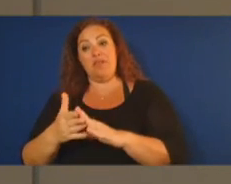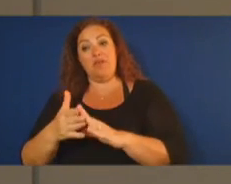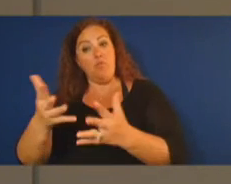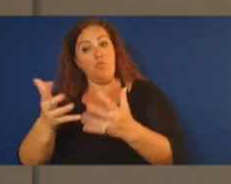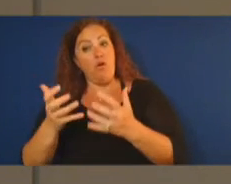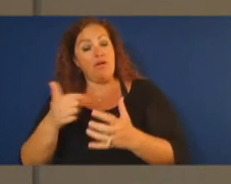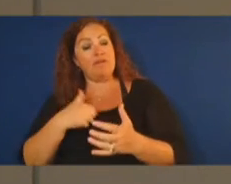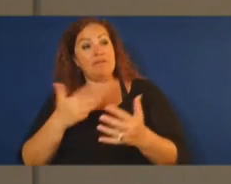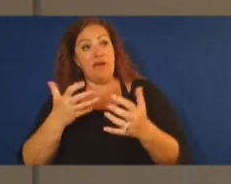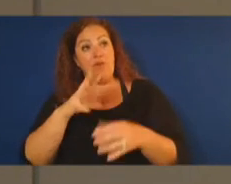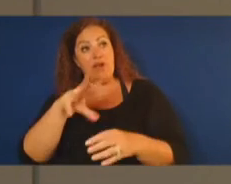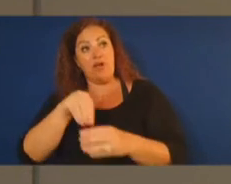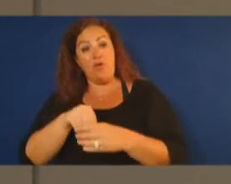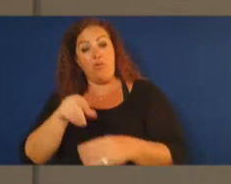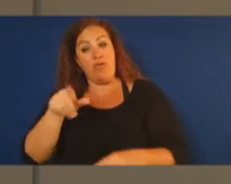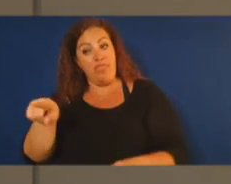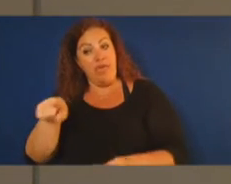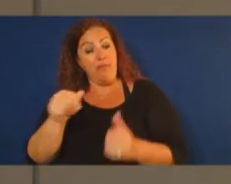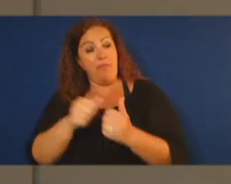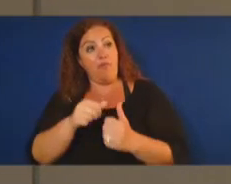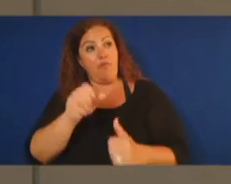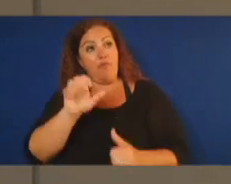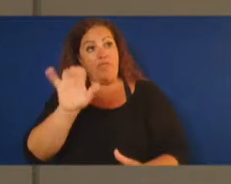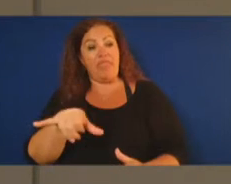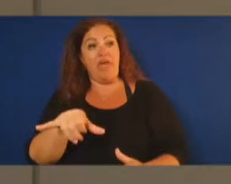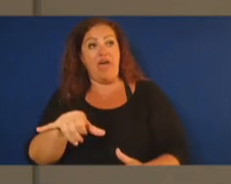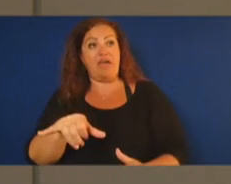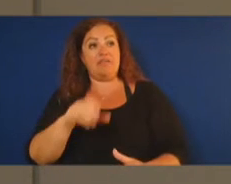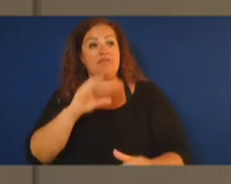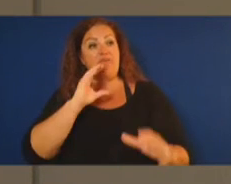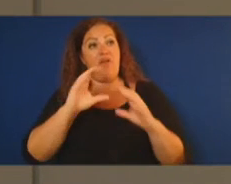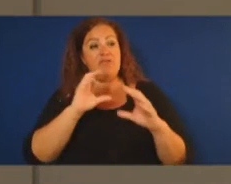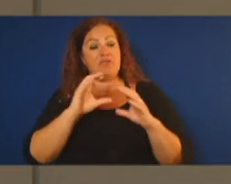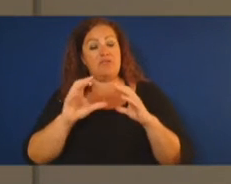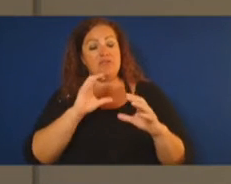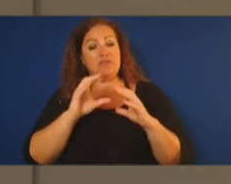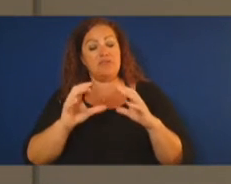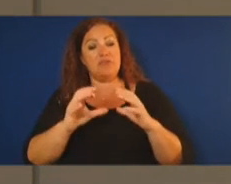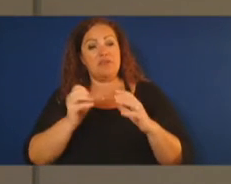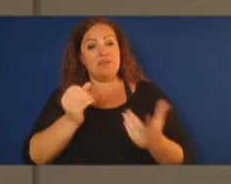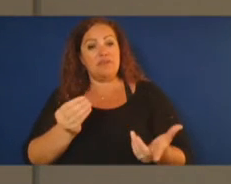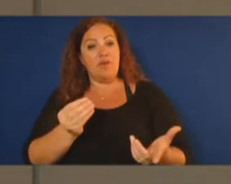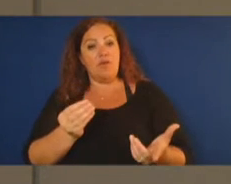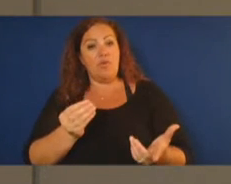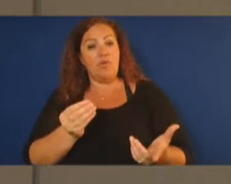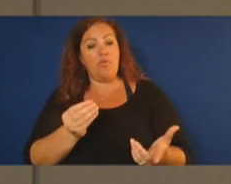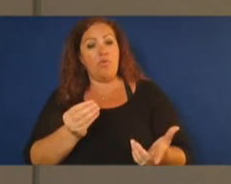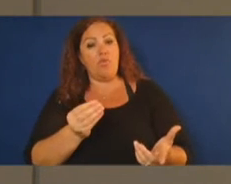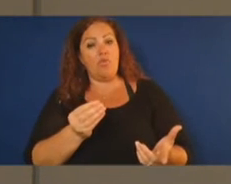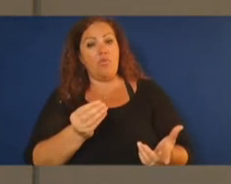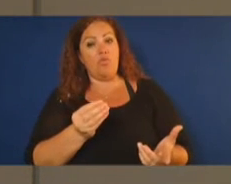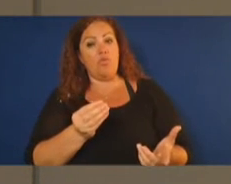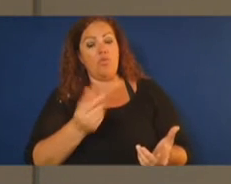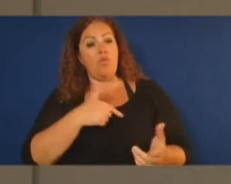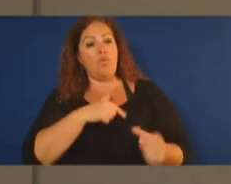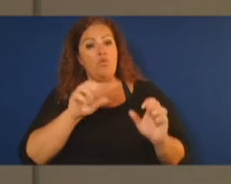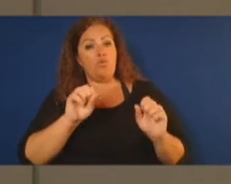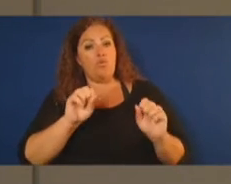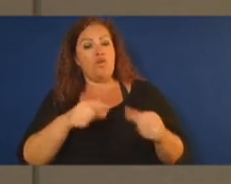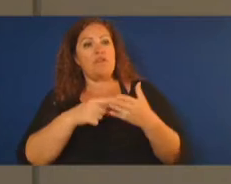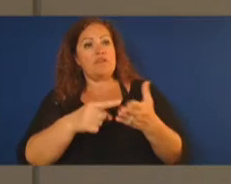like to incorporate them in that you know conversation so that you know we can discuss what's